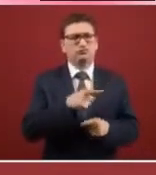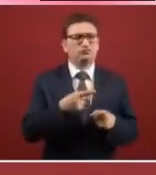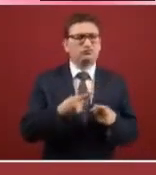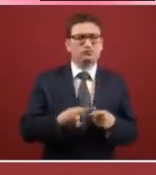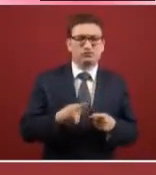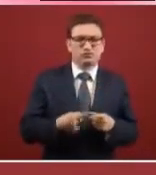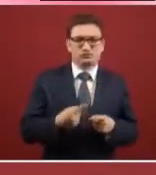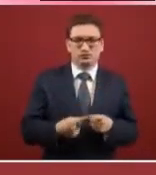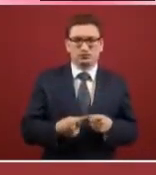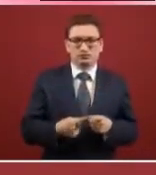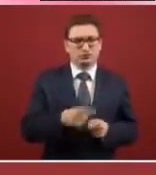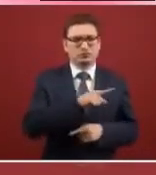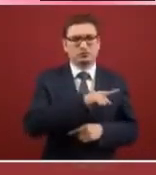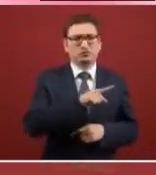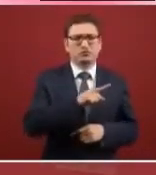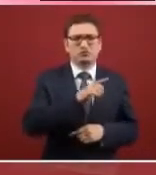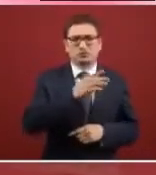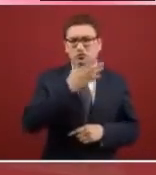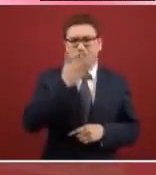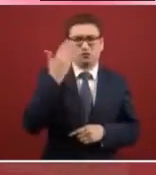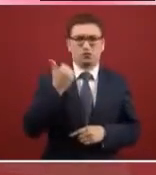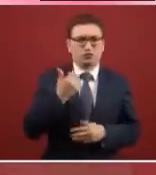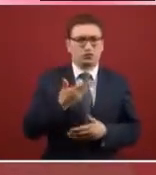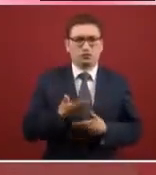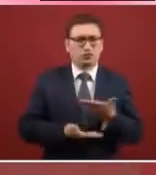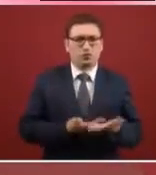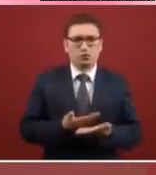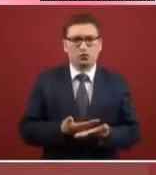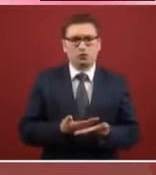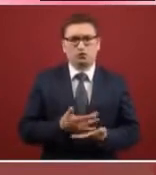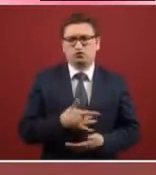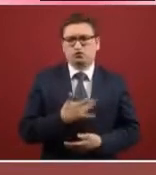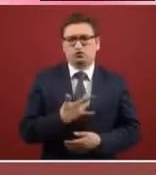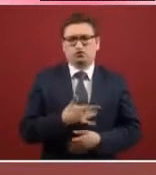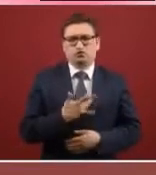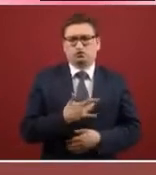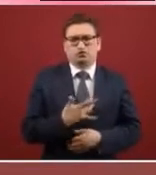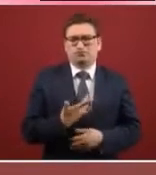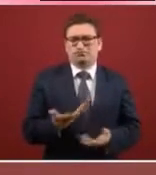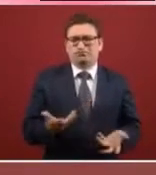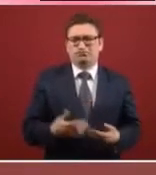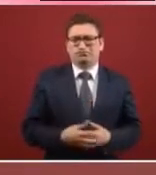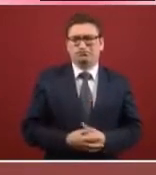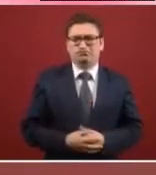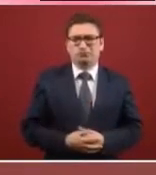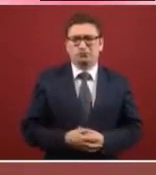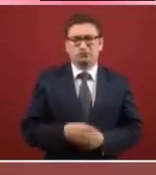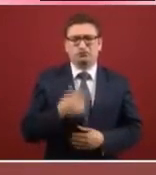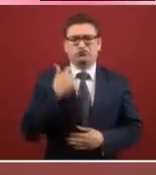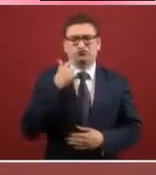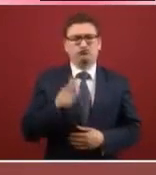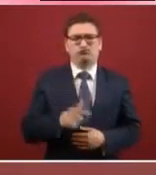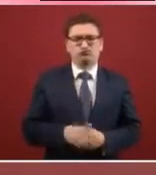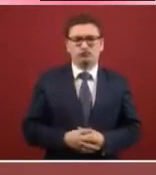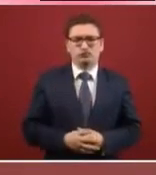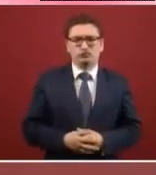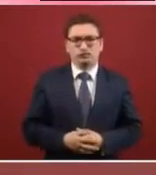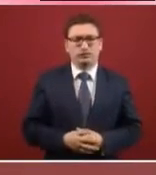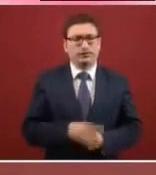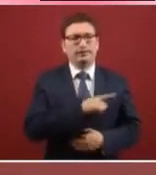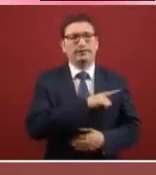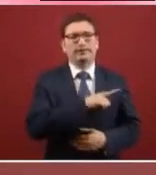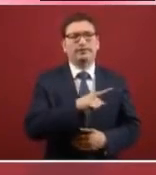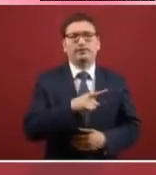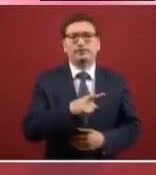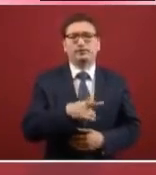positions vocación that had no de servicio. Vocation for that service. Que lo que les importaba,